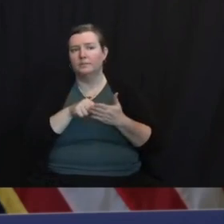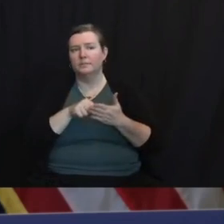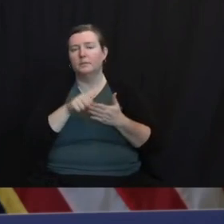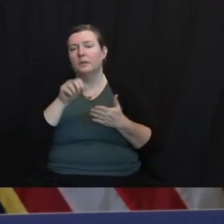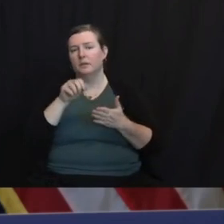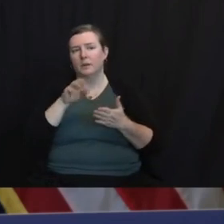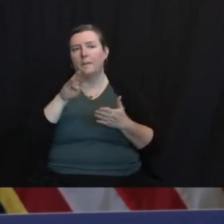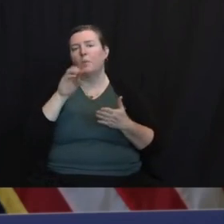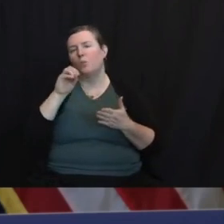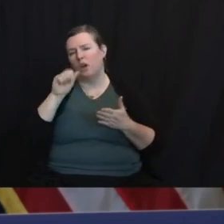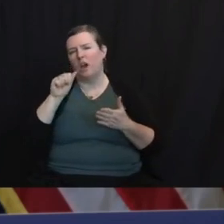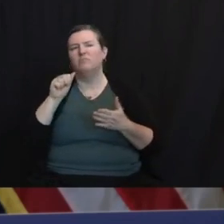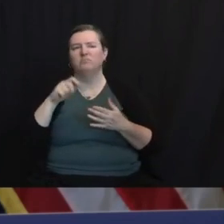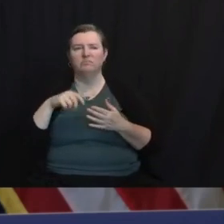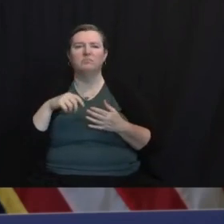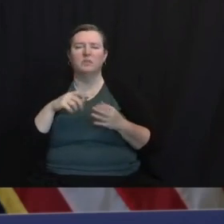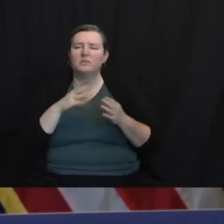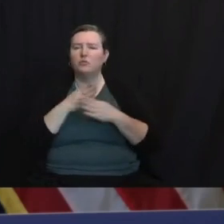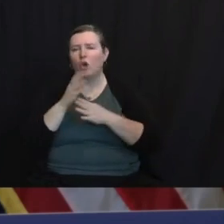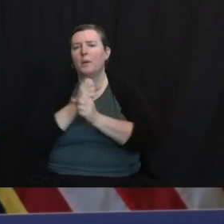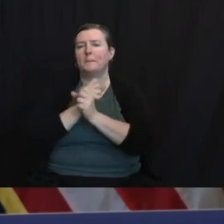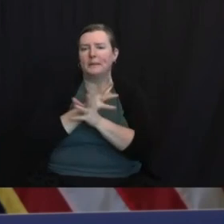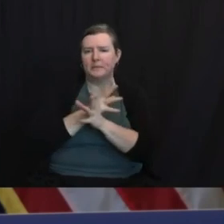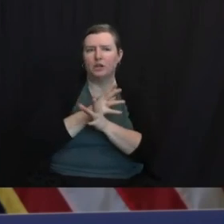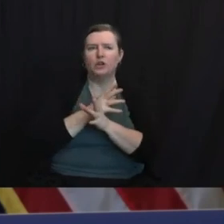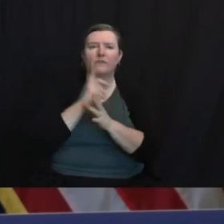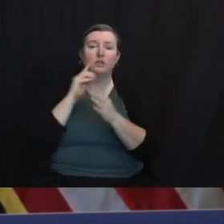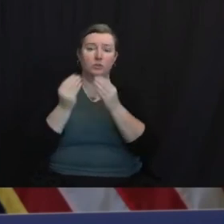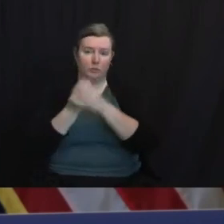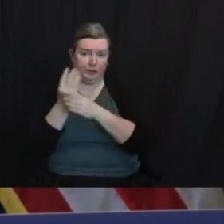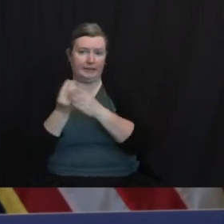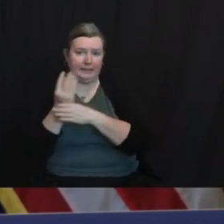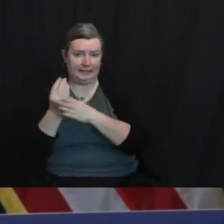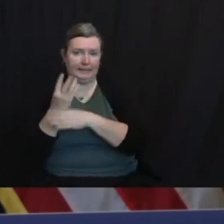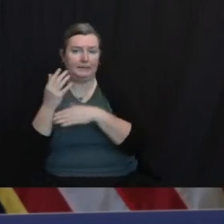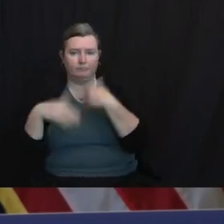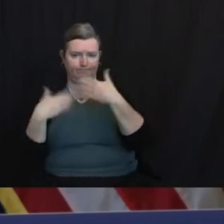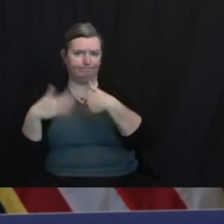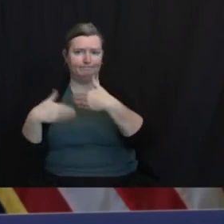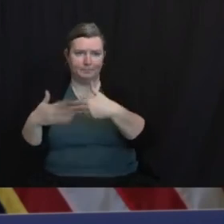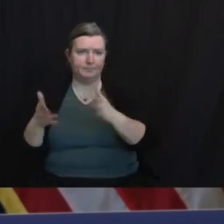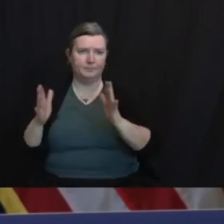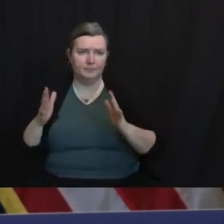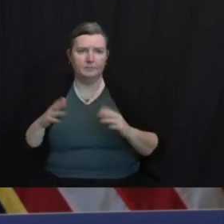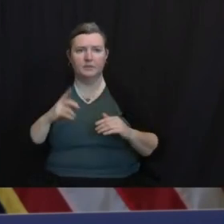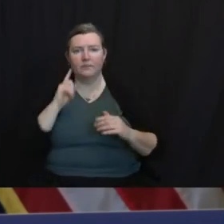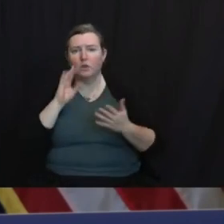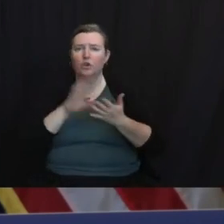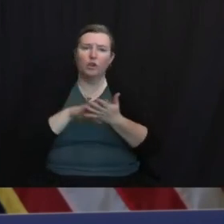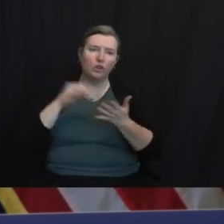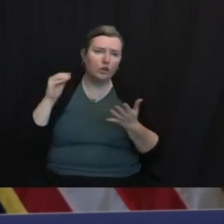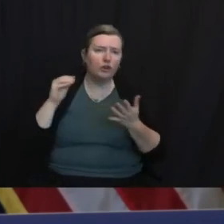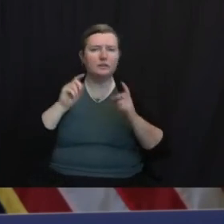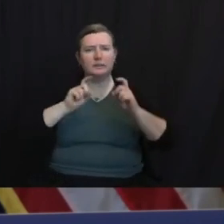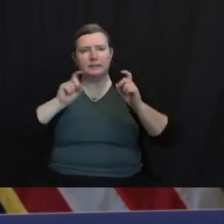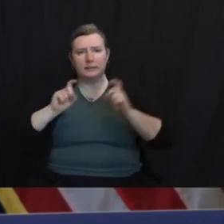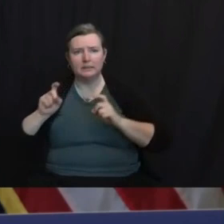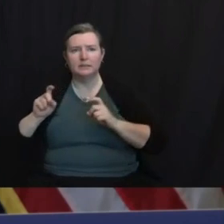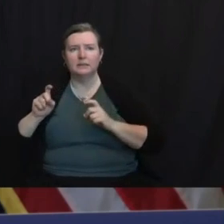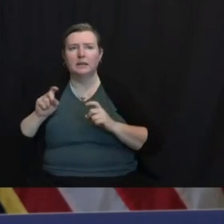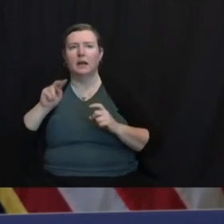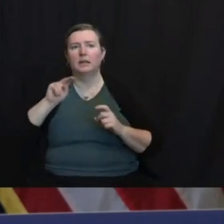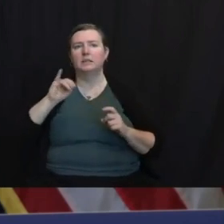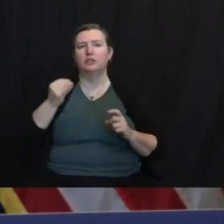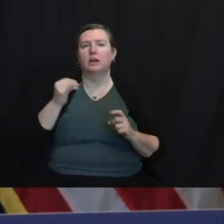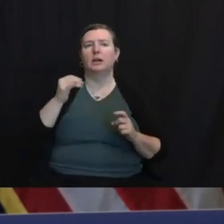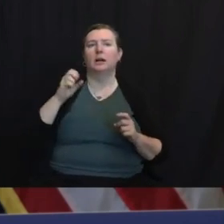spring administration of the New Jersey Student Learning Assessments, also known as NJSLA, the Dynamic